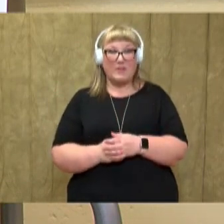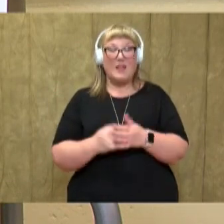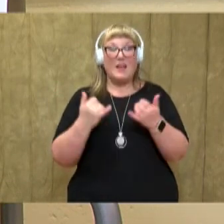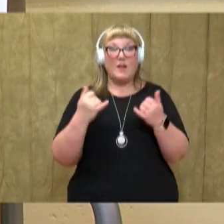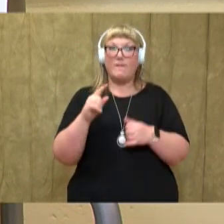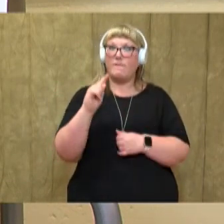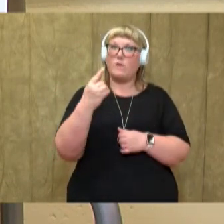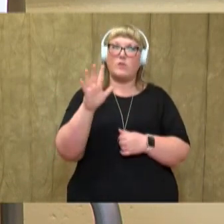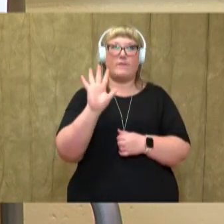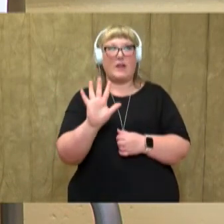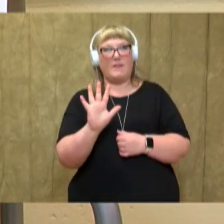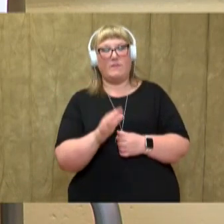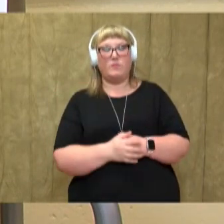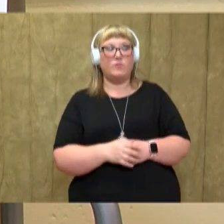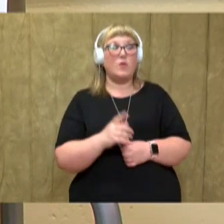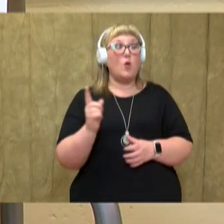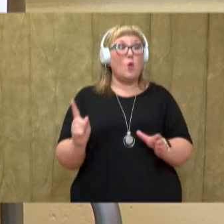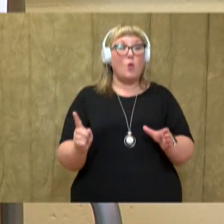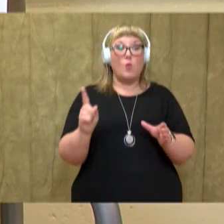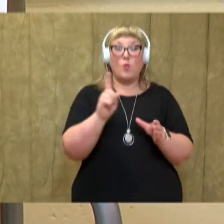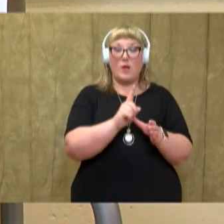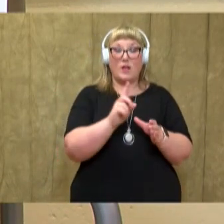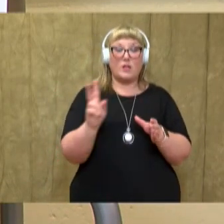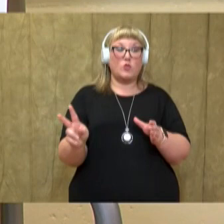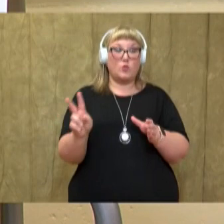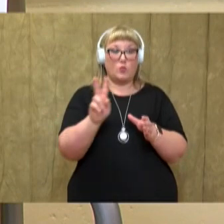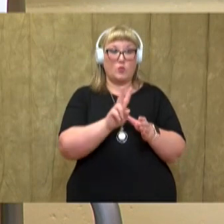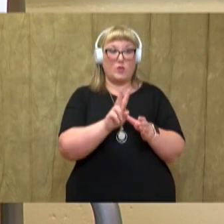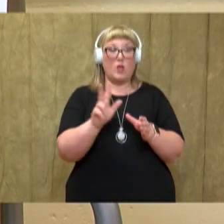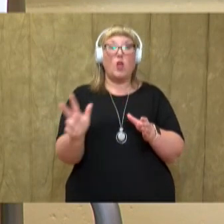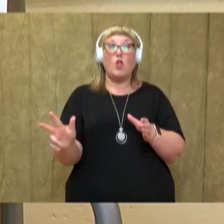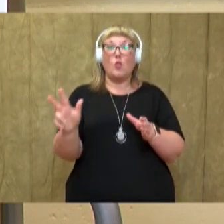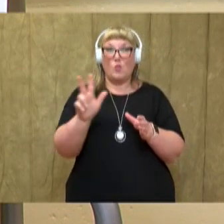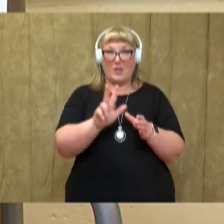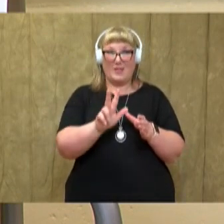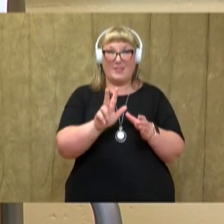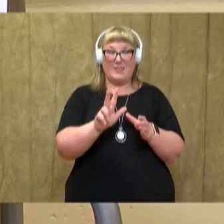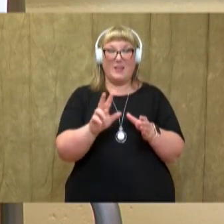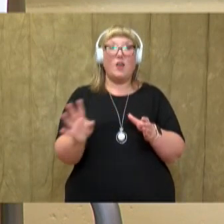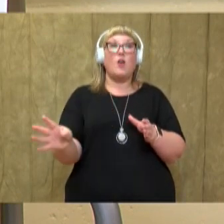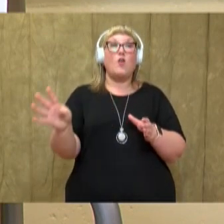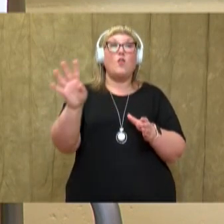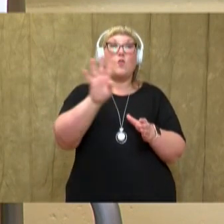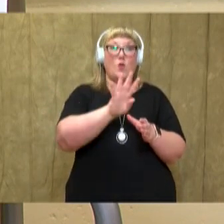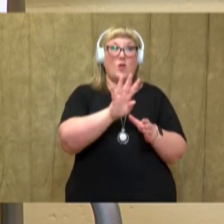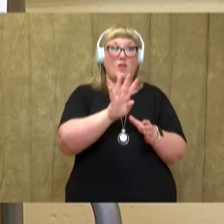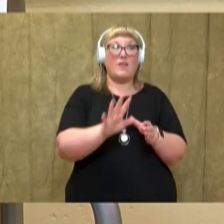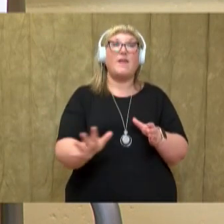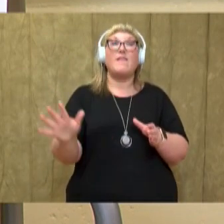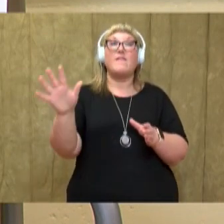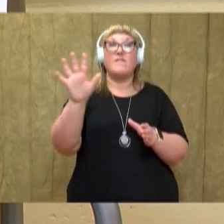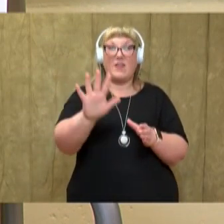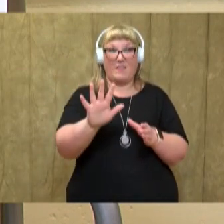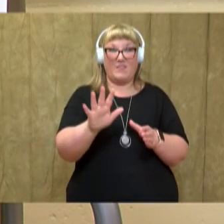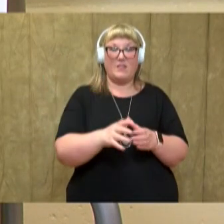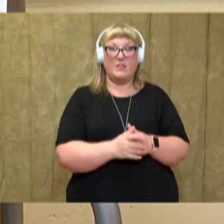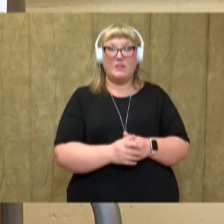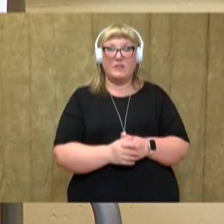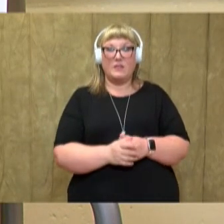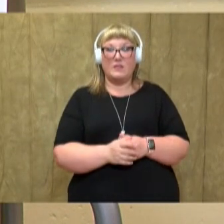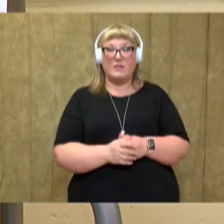5. 1, 2, 3, 4,